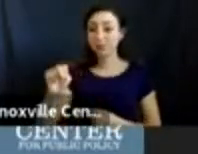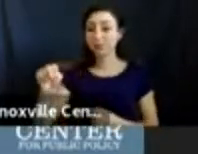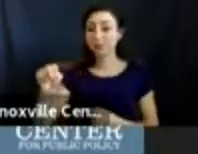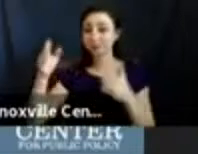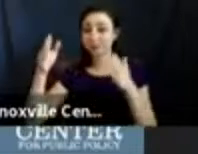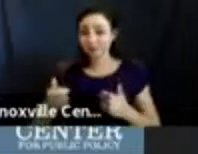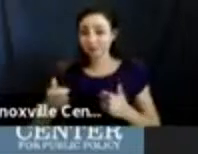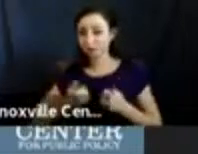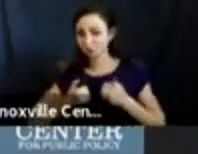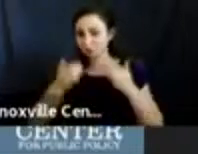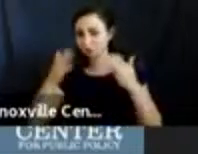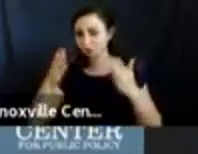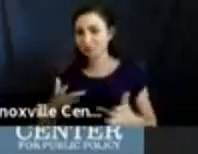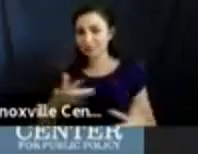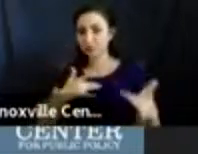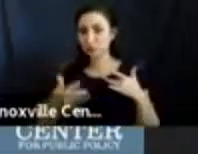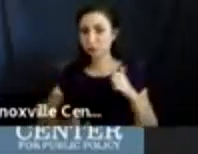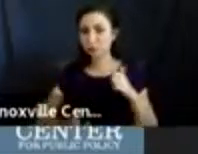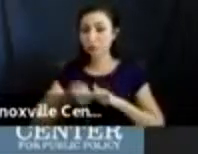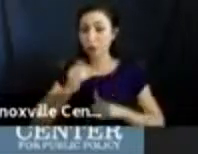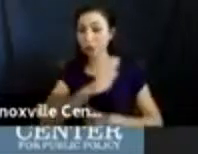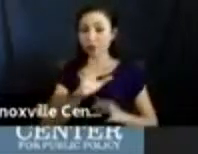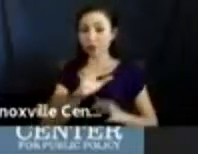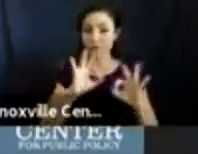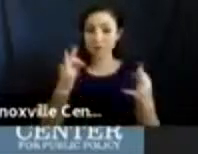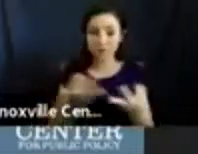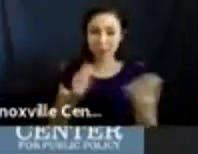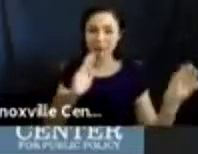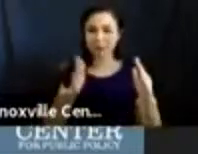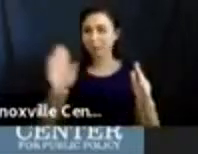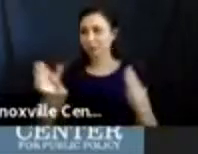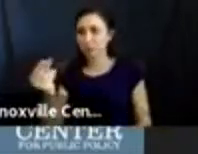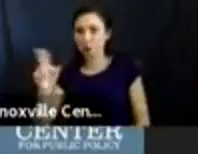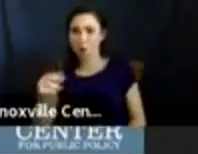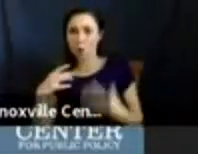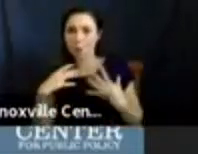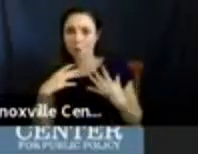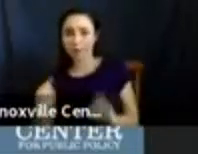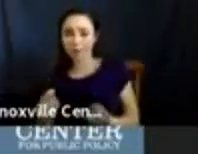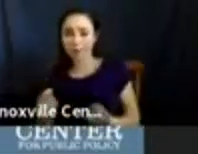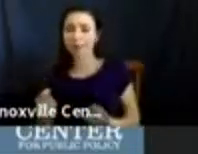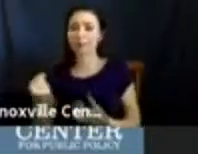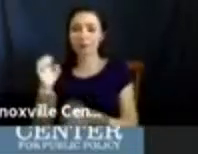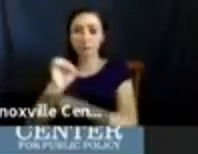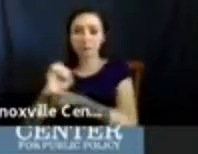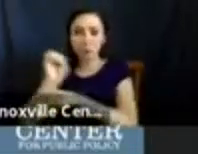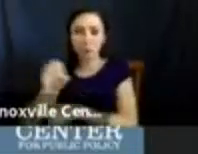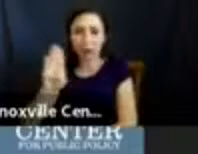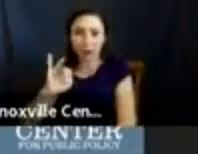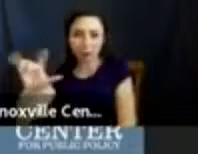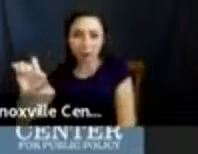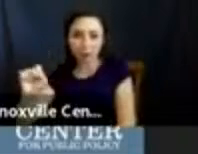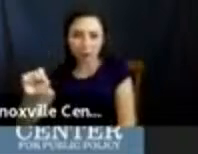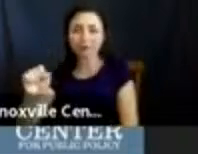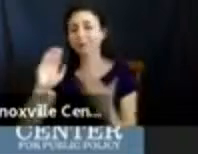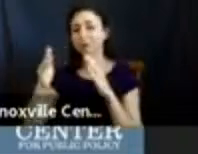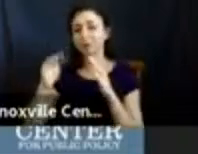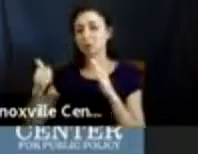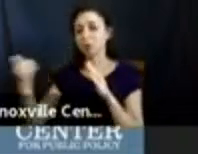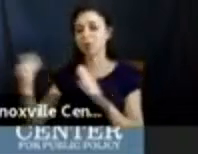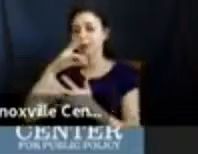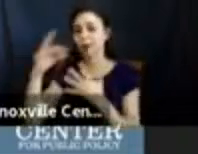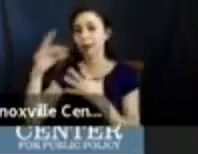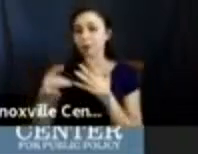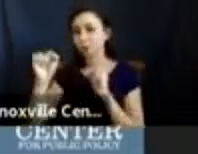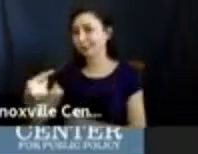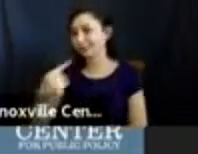their family over their own health, employment, or paying bills, as well as some other options that we provided to them, such as being able to